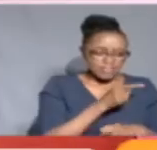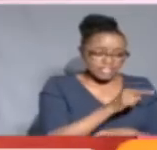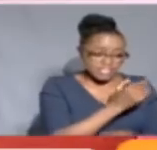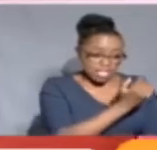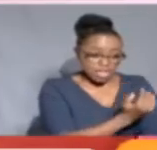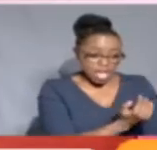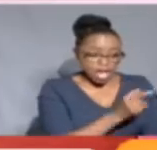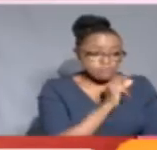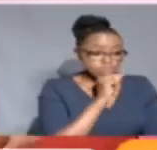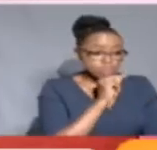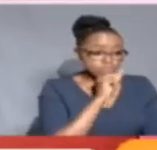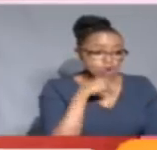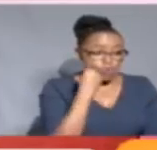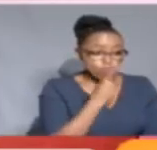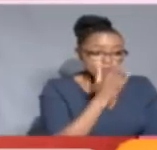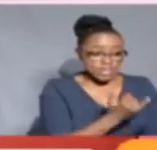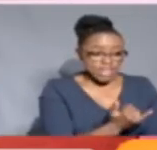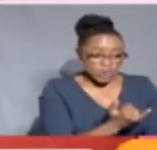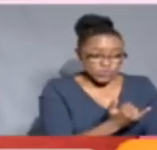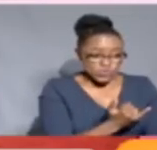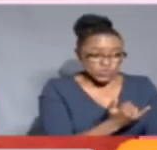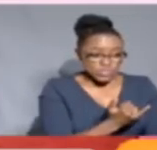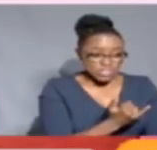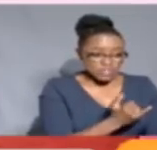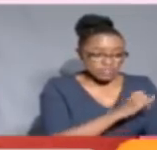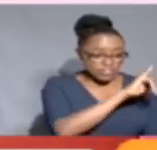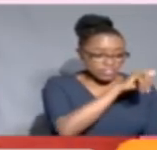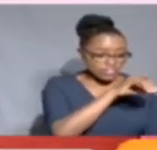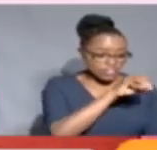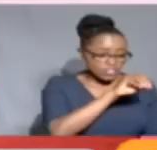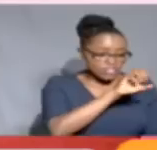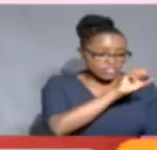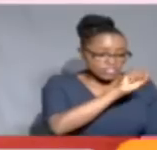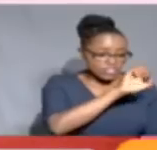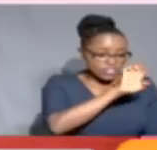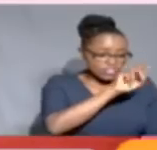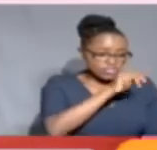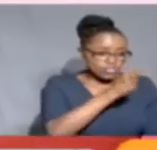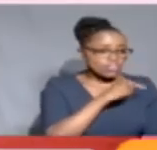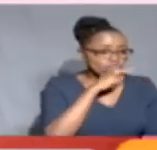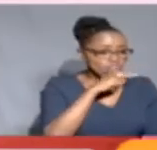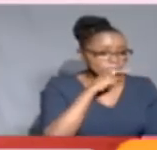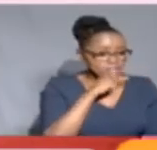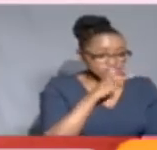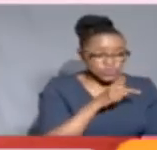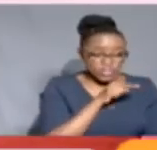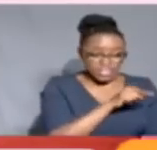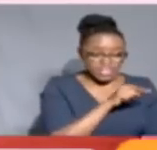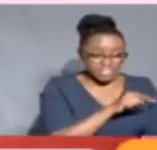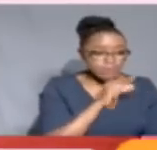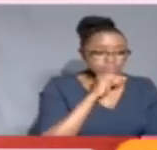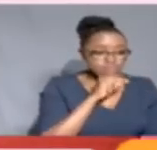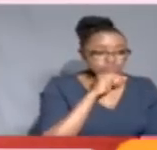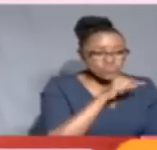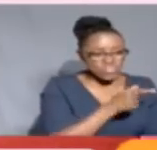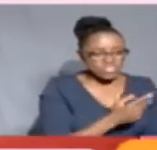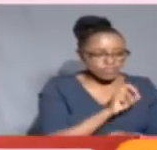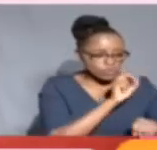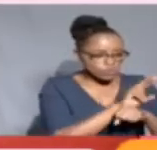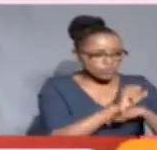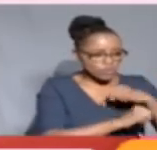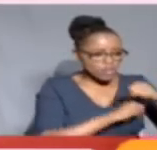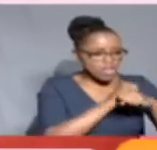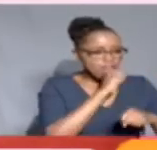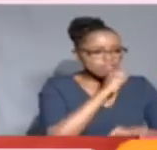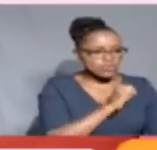young boy who now Joseph mentioned to me and said, "He's that boy's 12 years old."